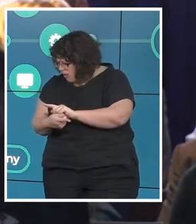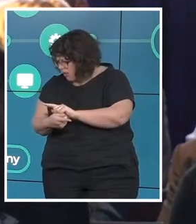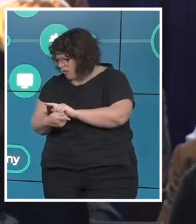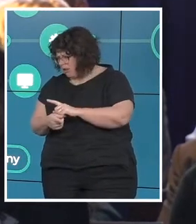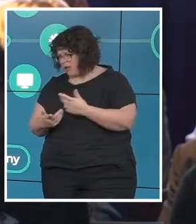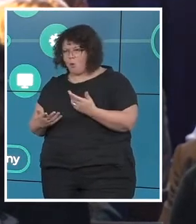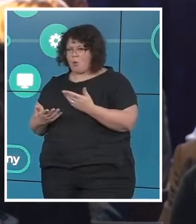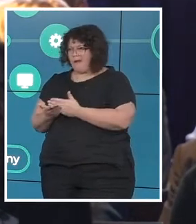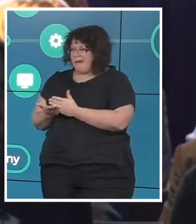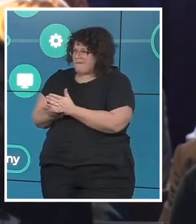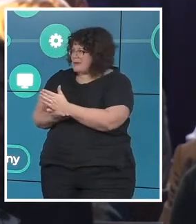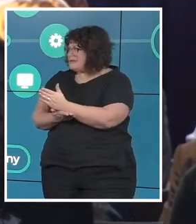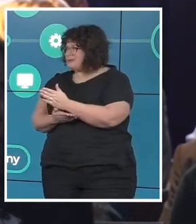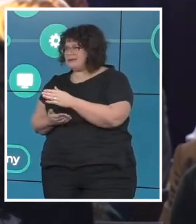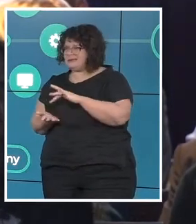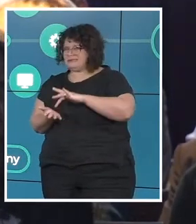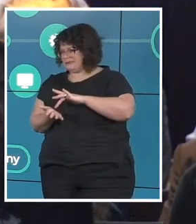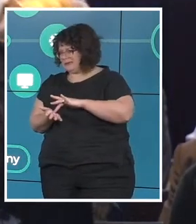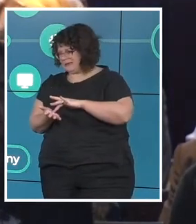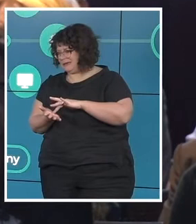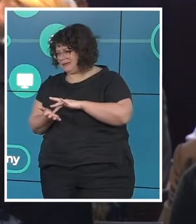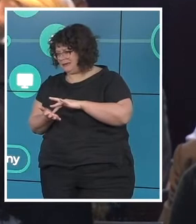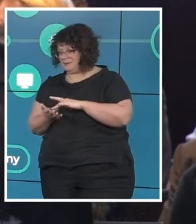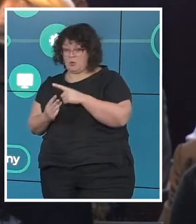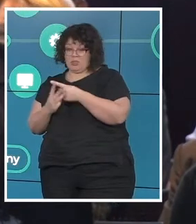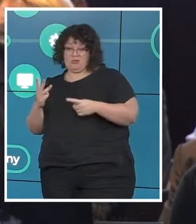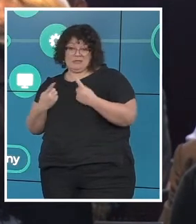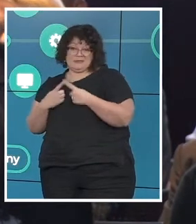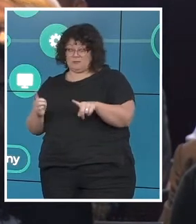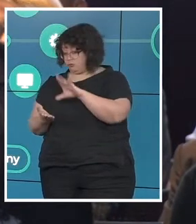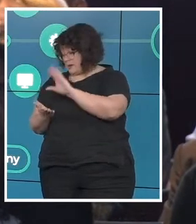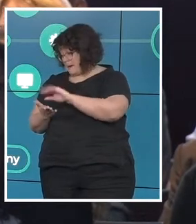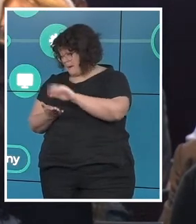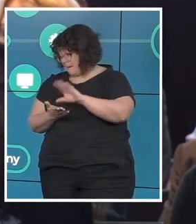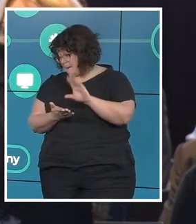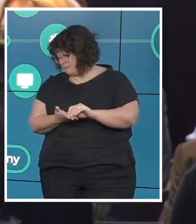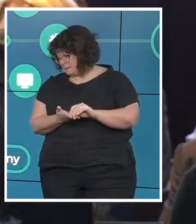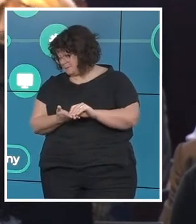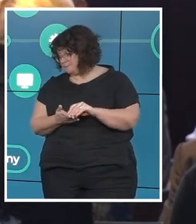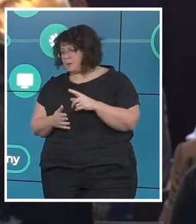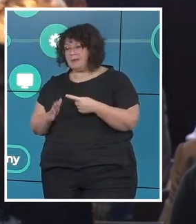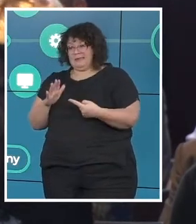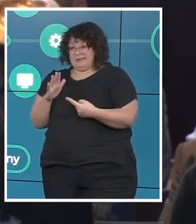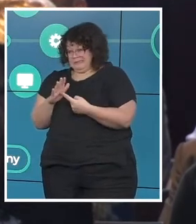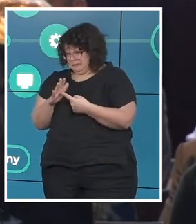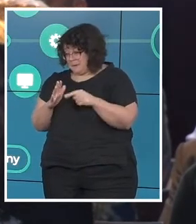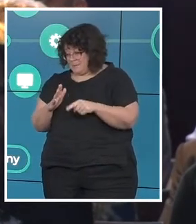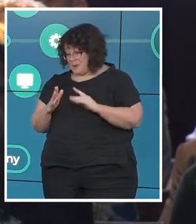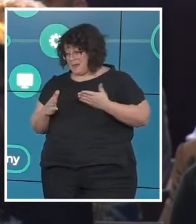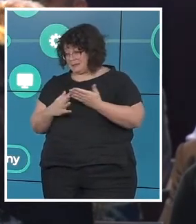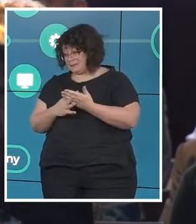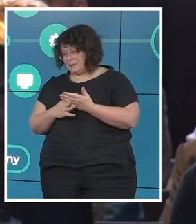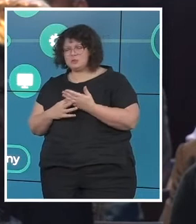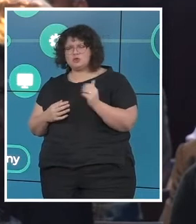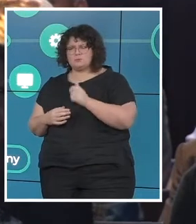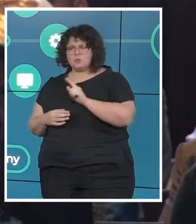different apps. And the key thing about this is that accessibility should be about choice and how information is provided and